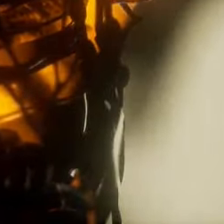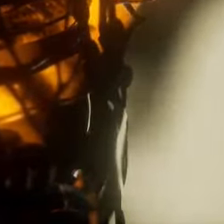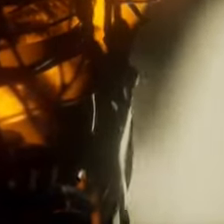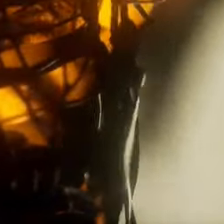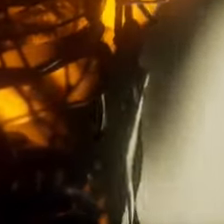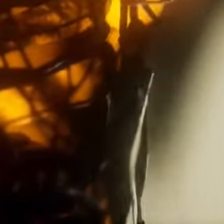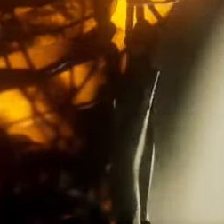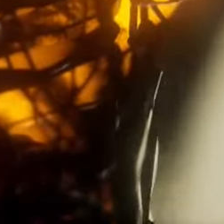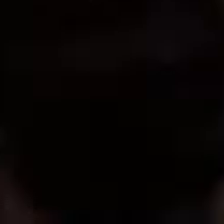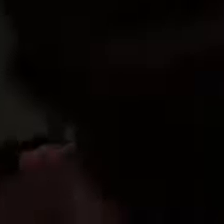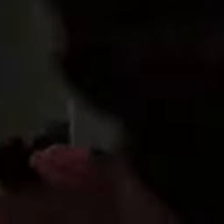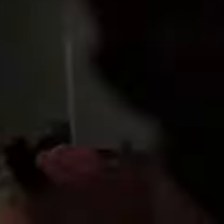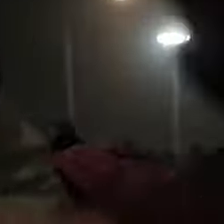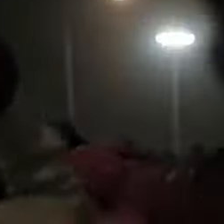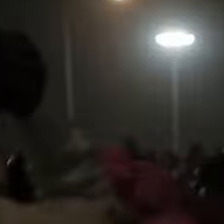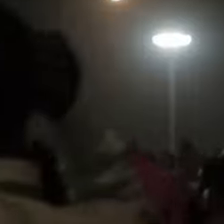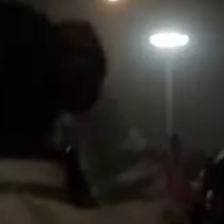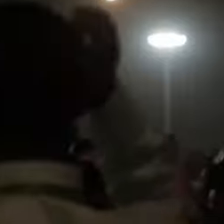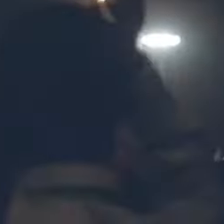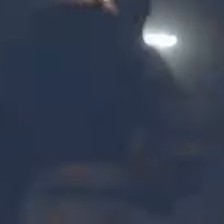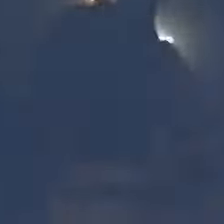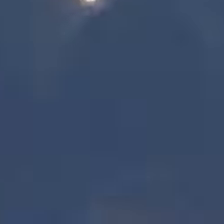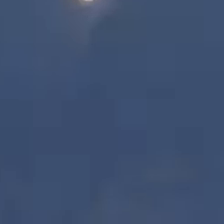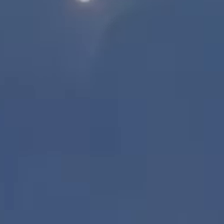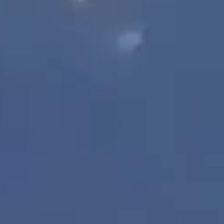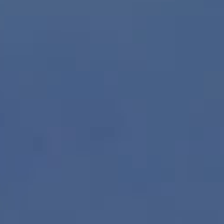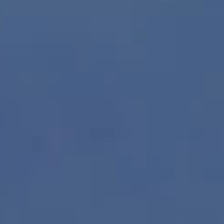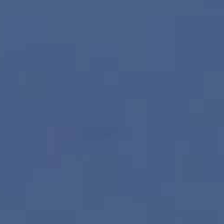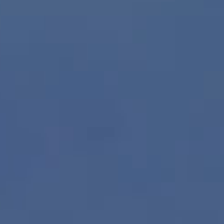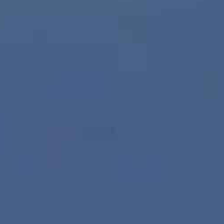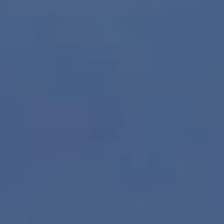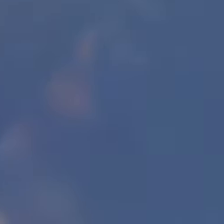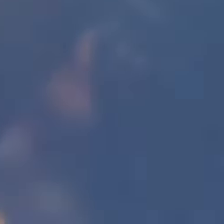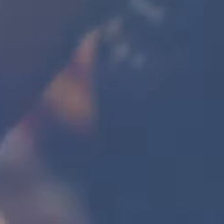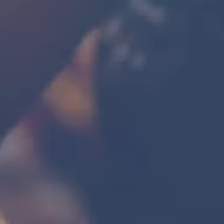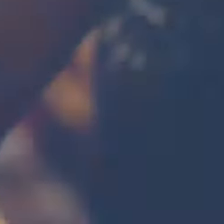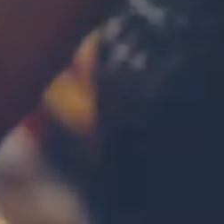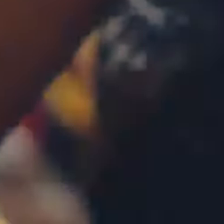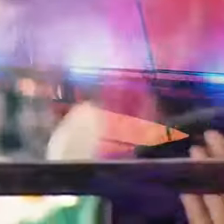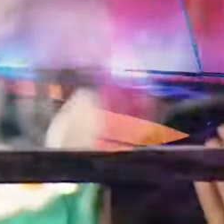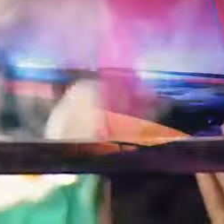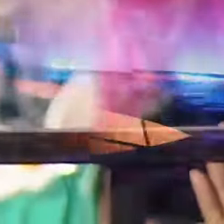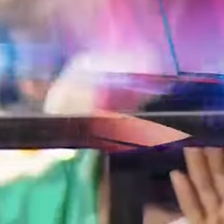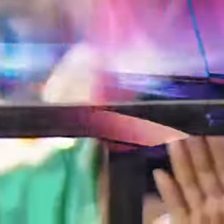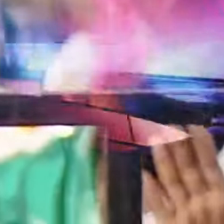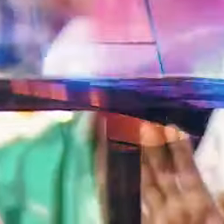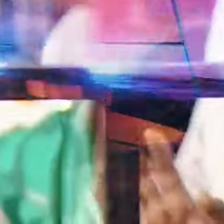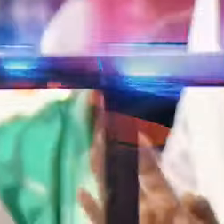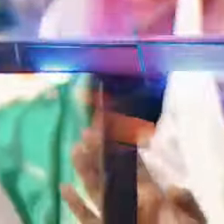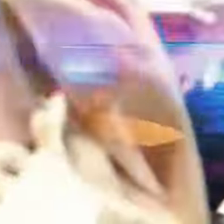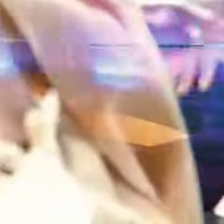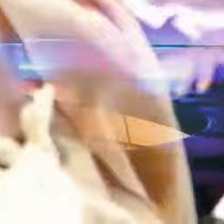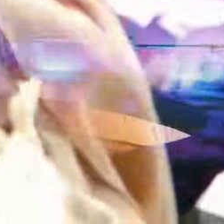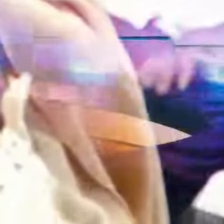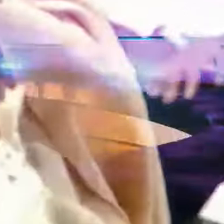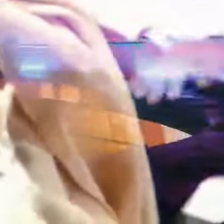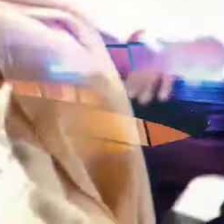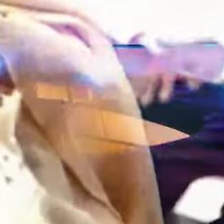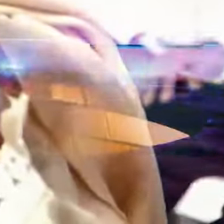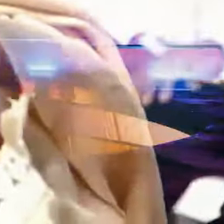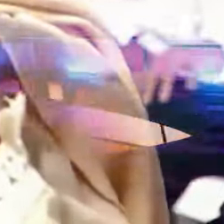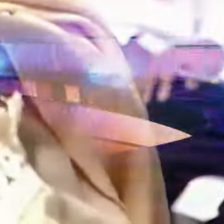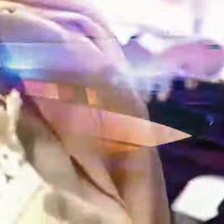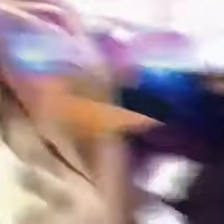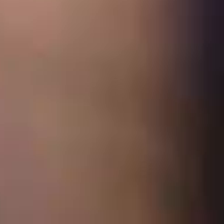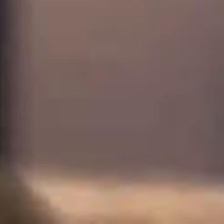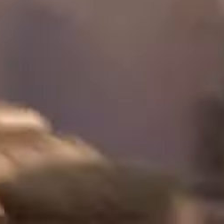bones receive life and the sick renew strength like the eagles. It is a night where the power of God moves in deepest